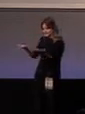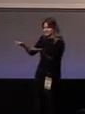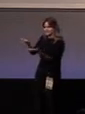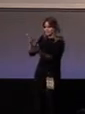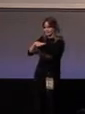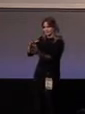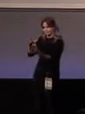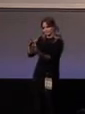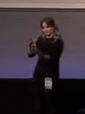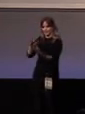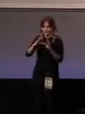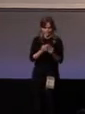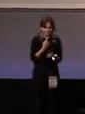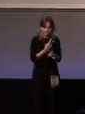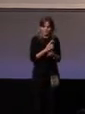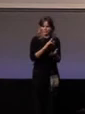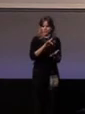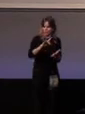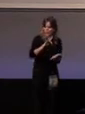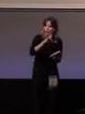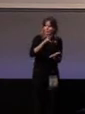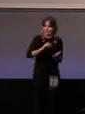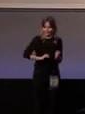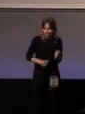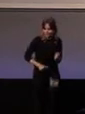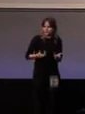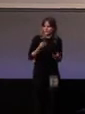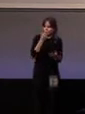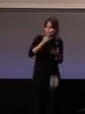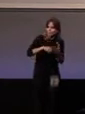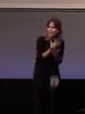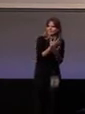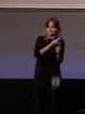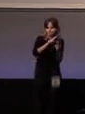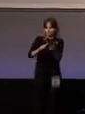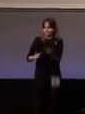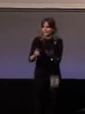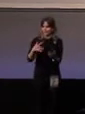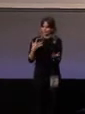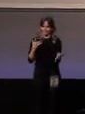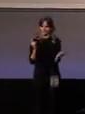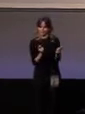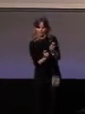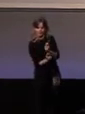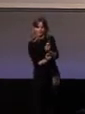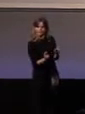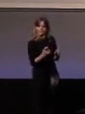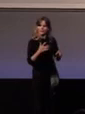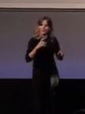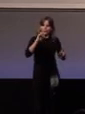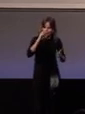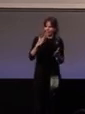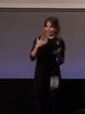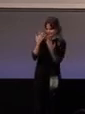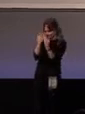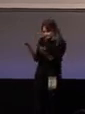about urban agriculture waarbij het voelt plans about changing ar ways of life in that sense wil dit het place to de boel